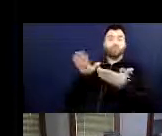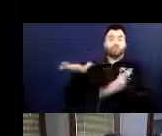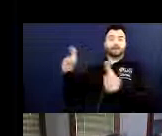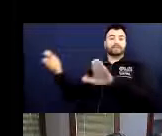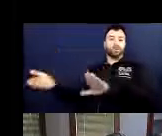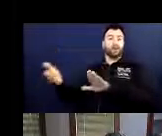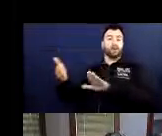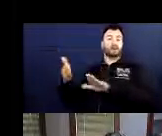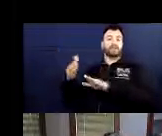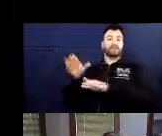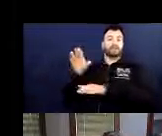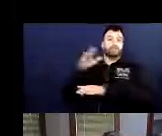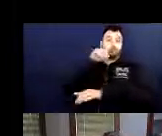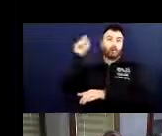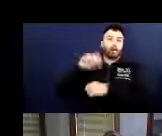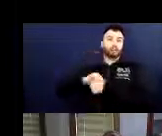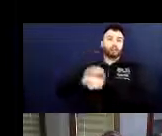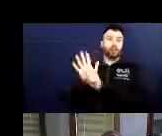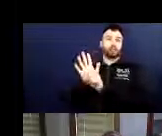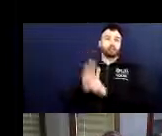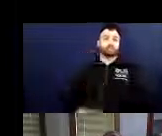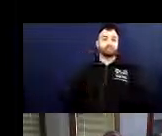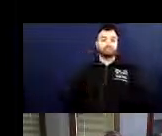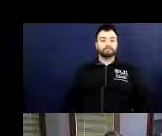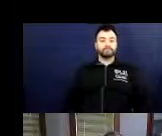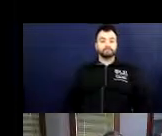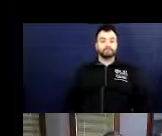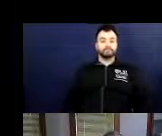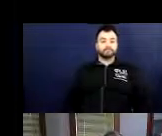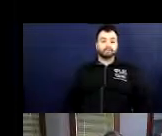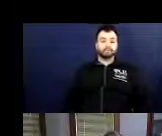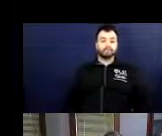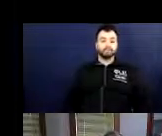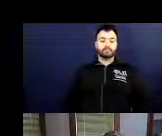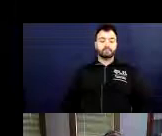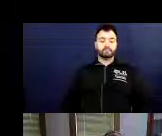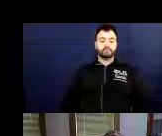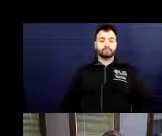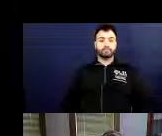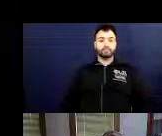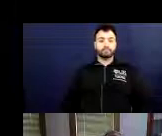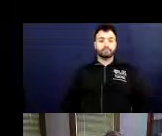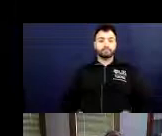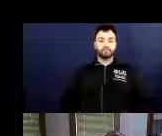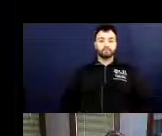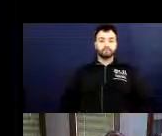of COVID. Hold on a second, I can't seem to be moving this. I have to use